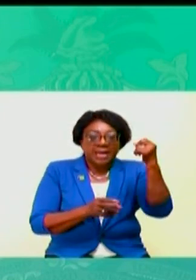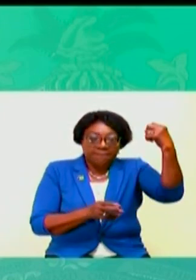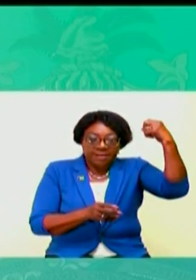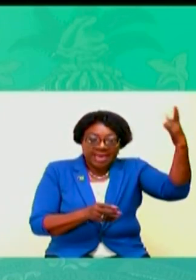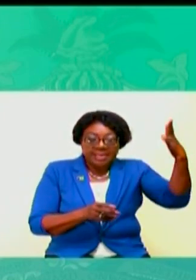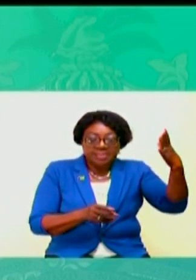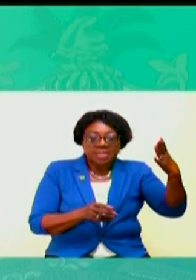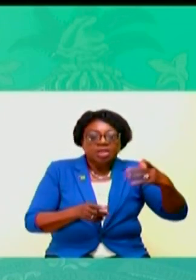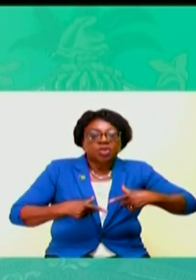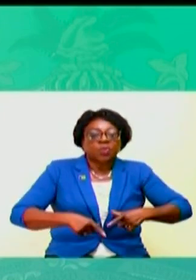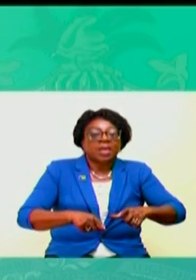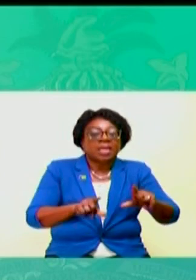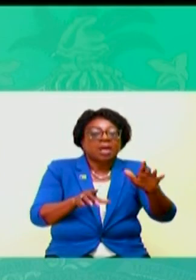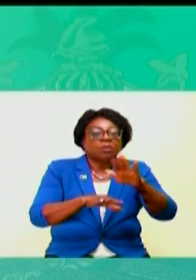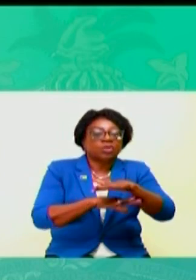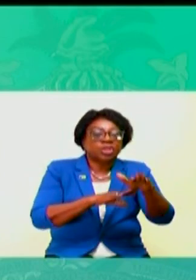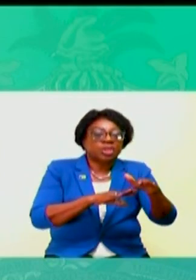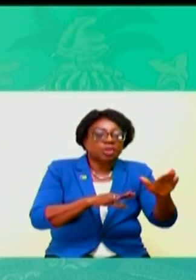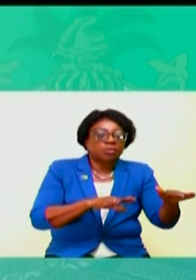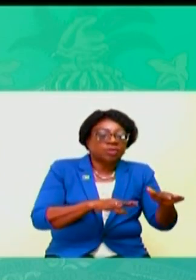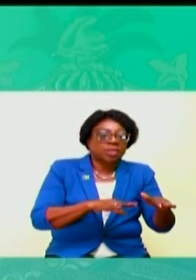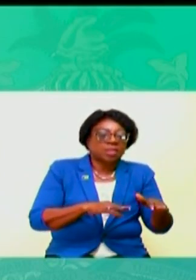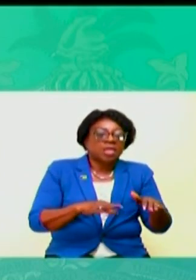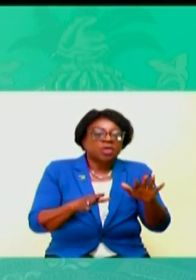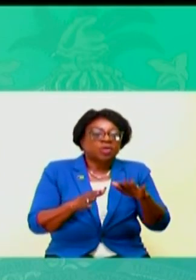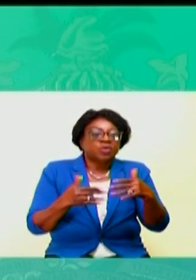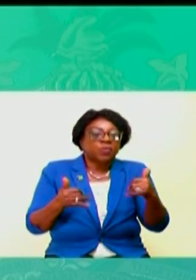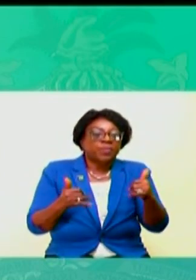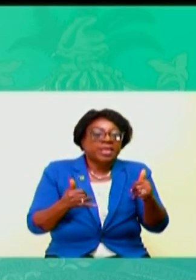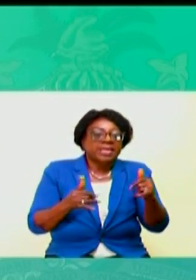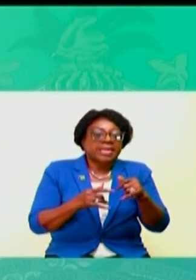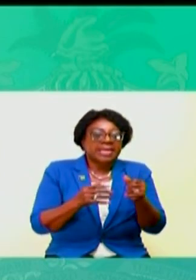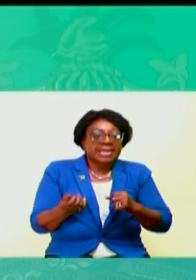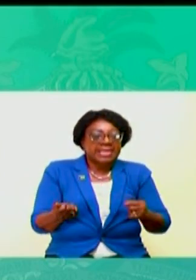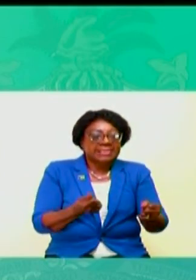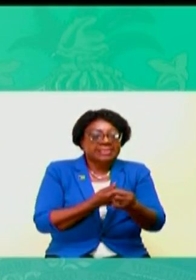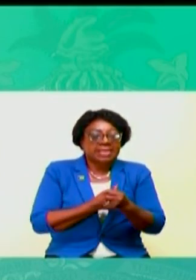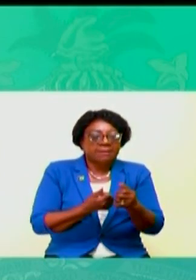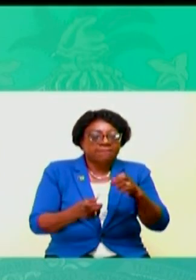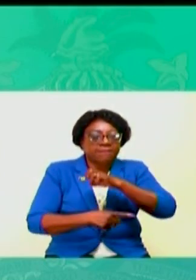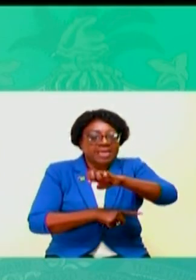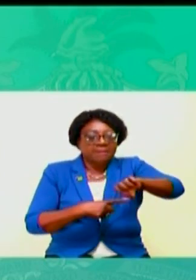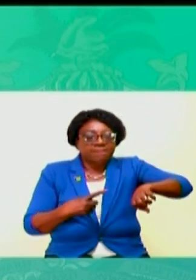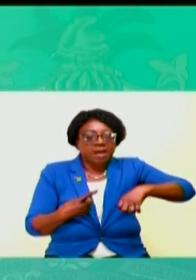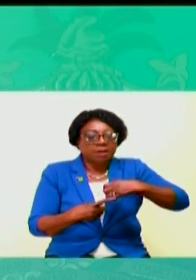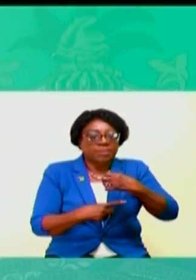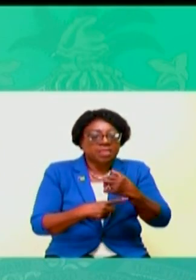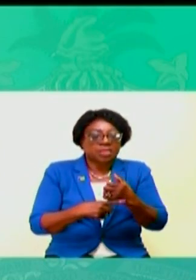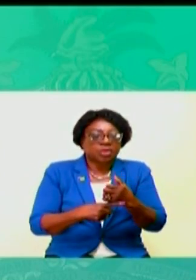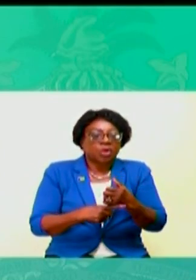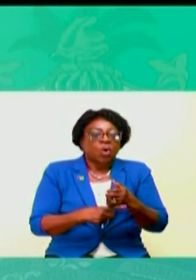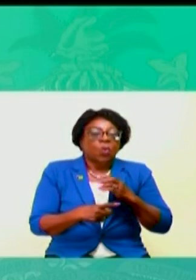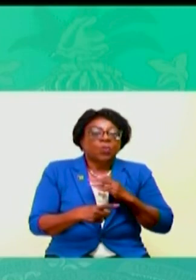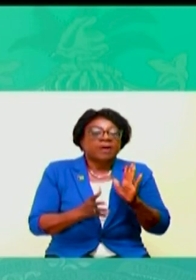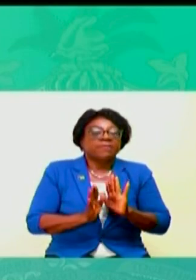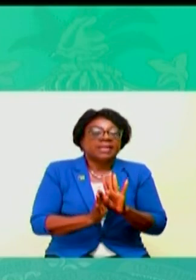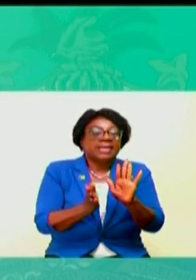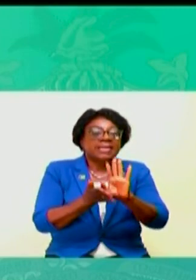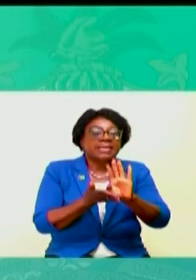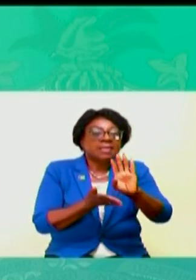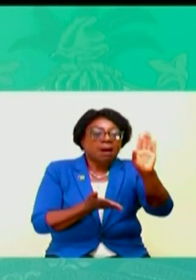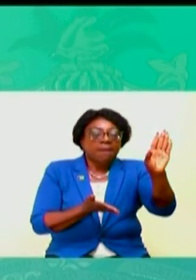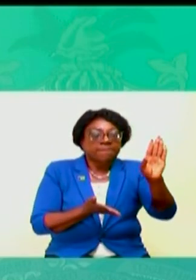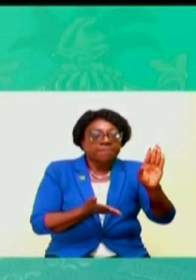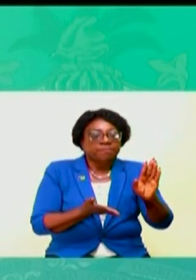play and exercise respectively in a safe environment. We have cleaned up the entire Carmichael community and